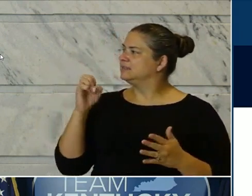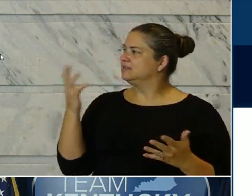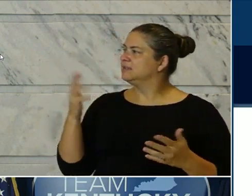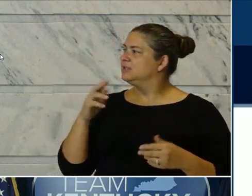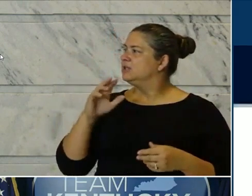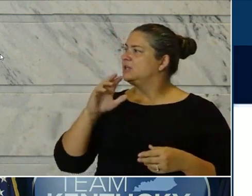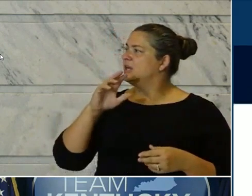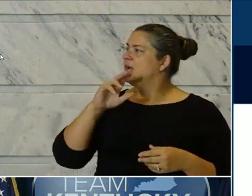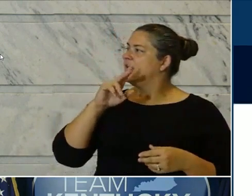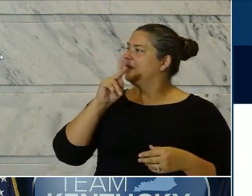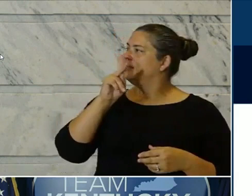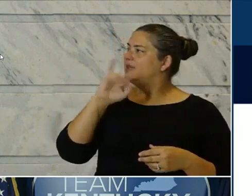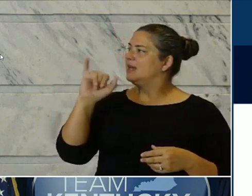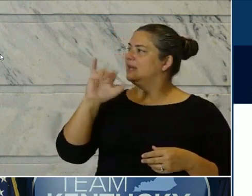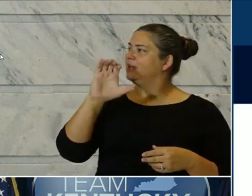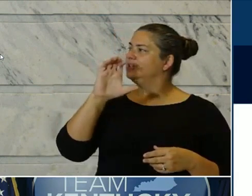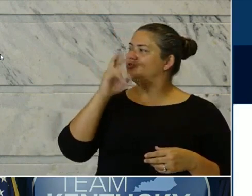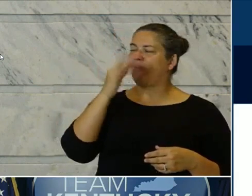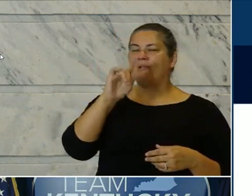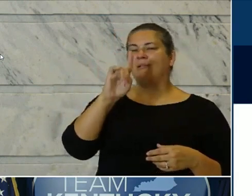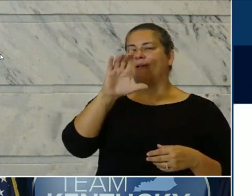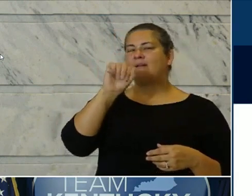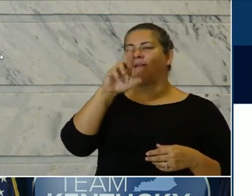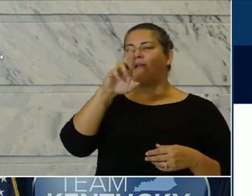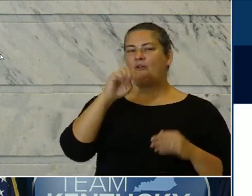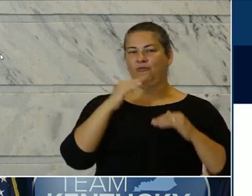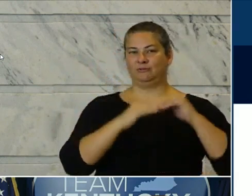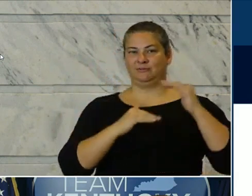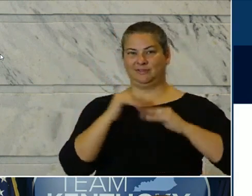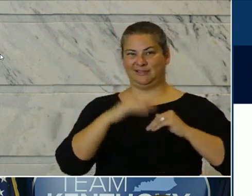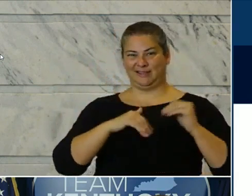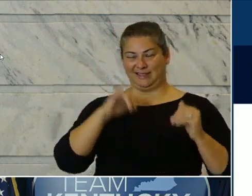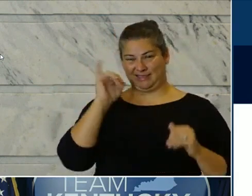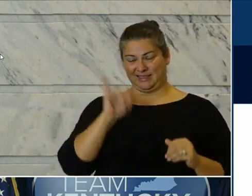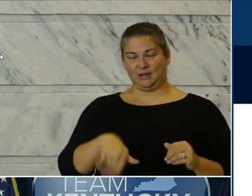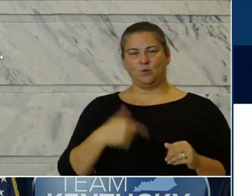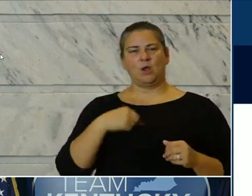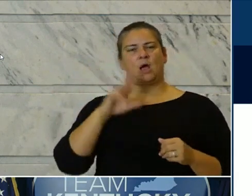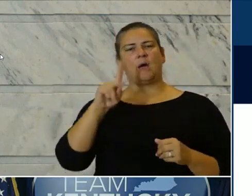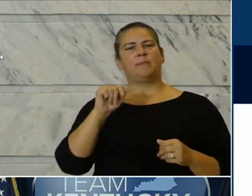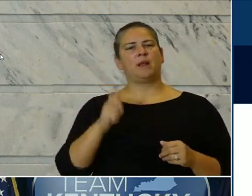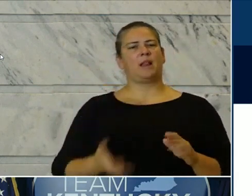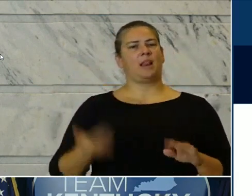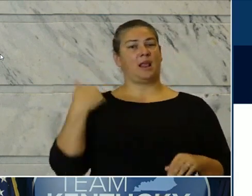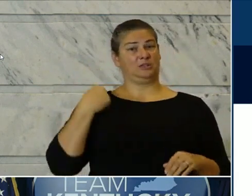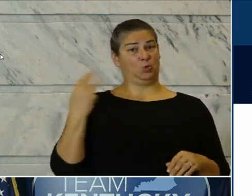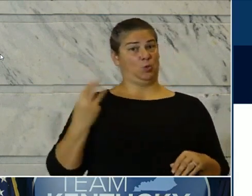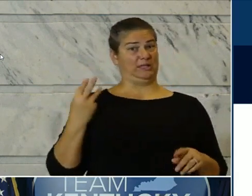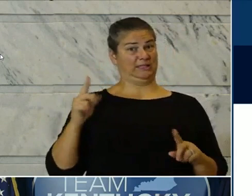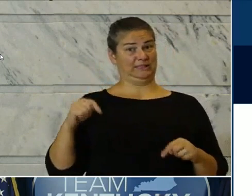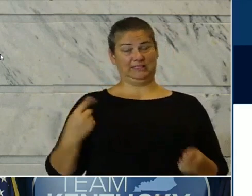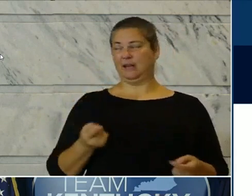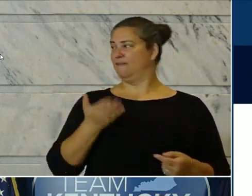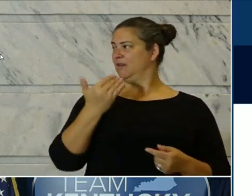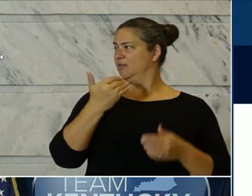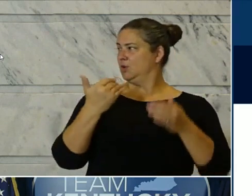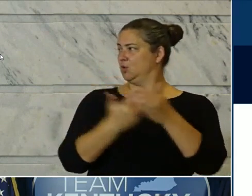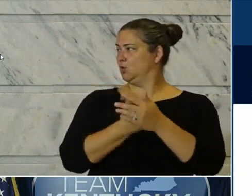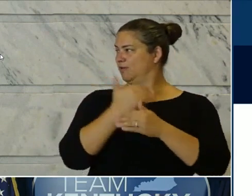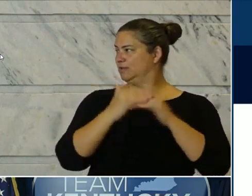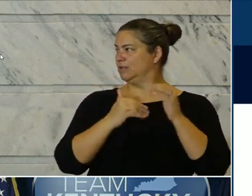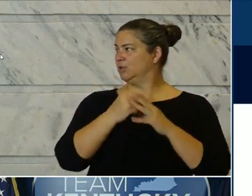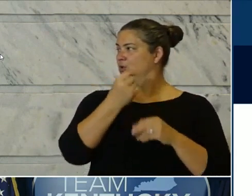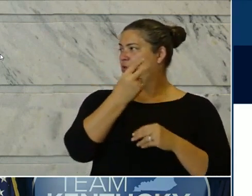care facilities. Since the last time we updated, which was last Wednesday, 15 new facilities, 12 new